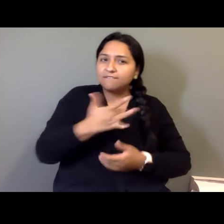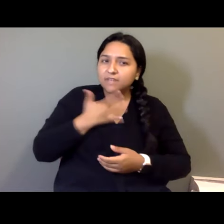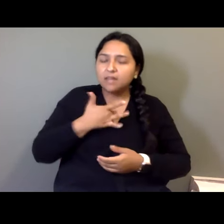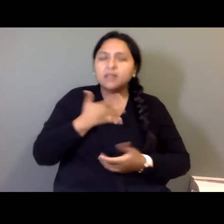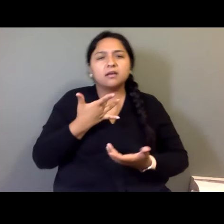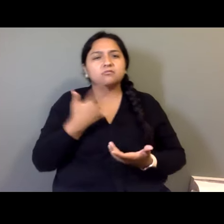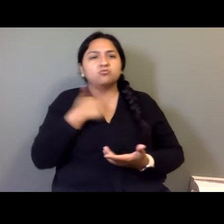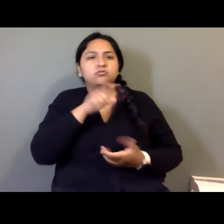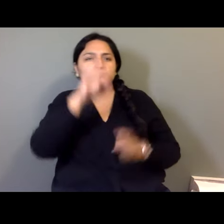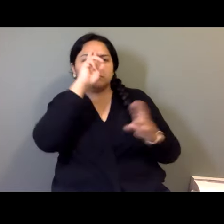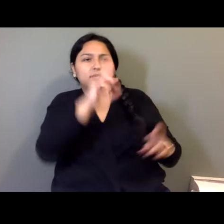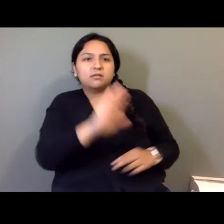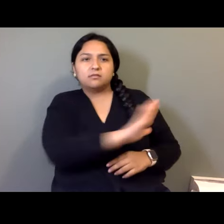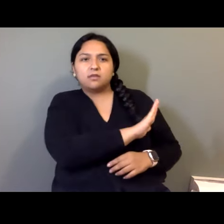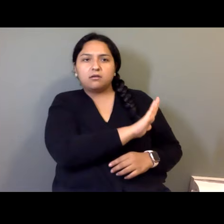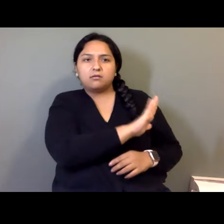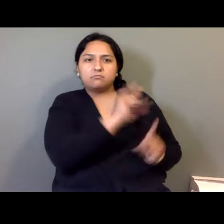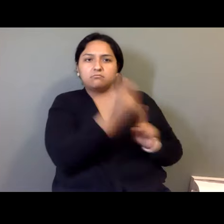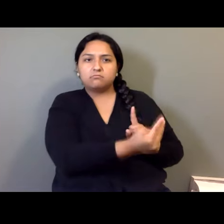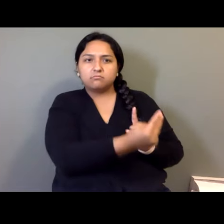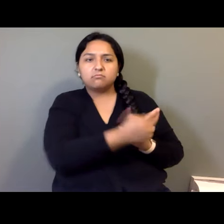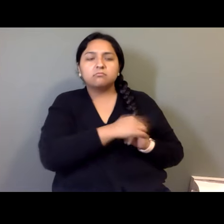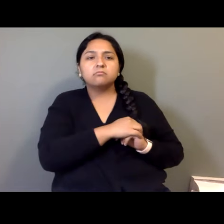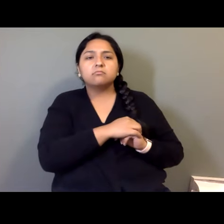their voice. And honestly, like,